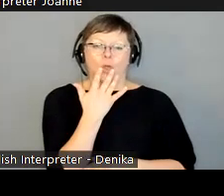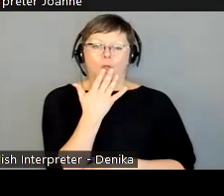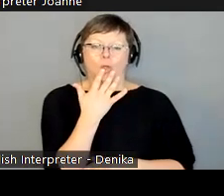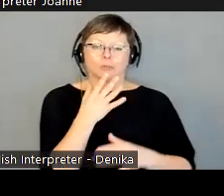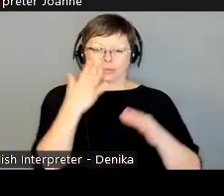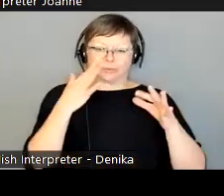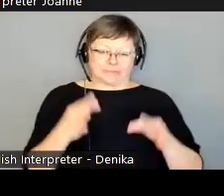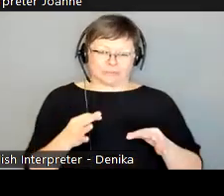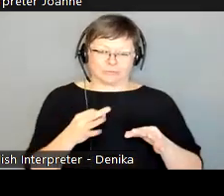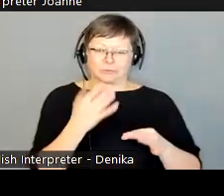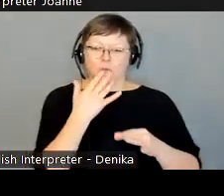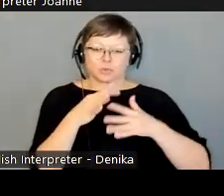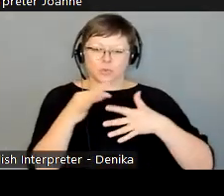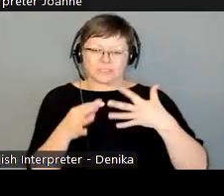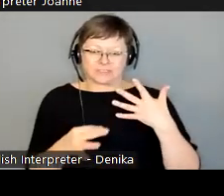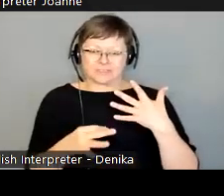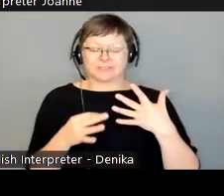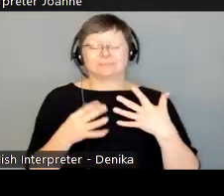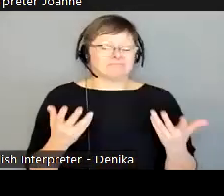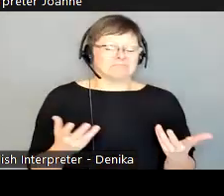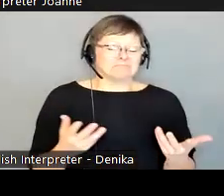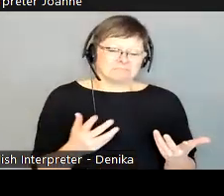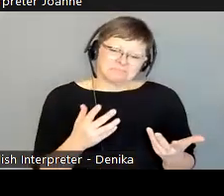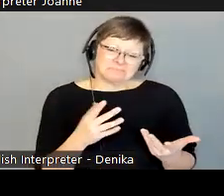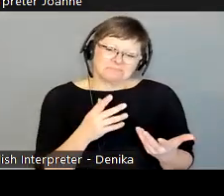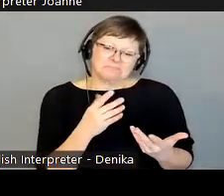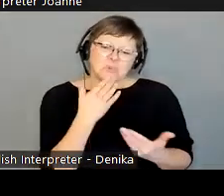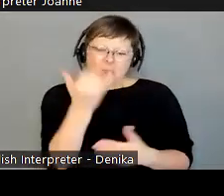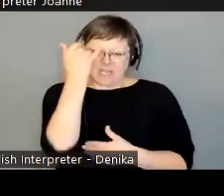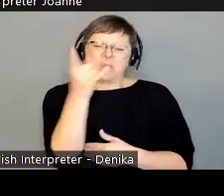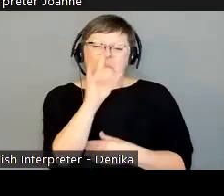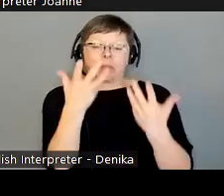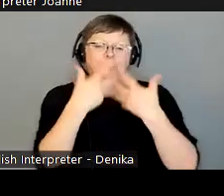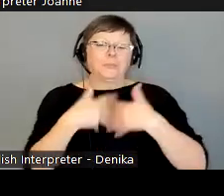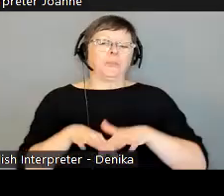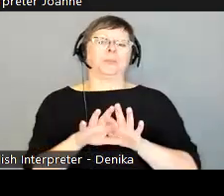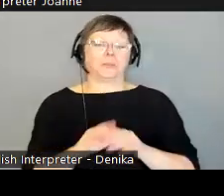grid. Just something that we like to do.